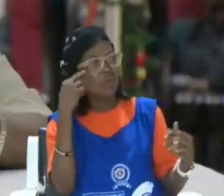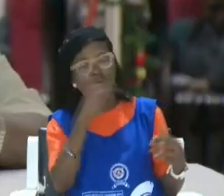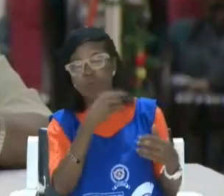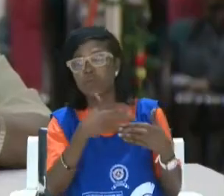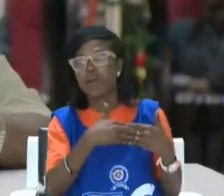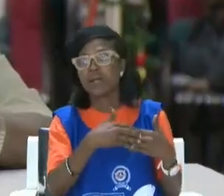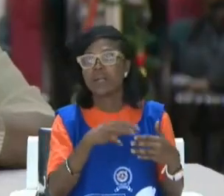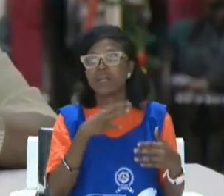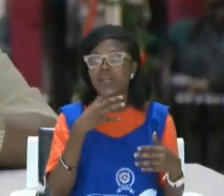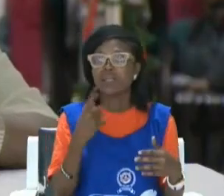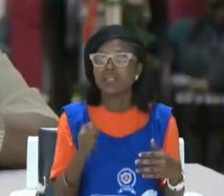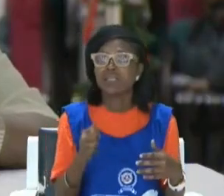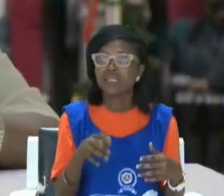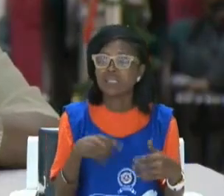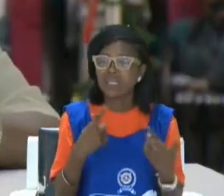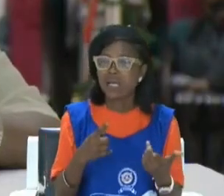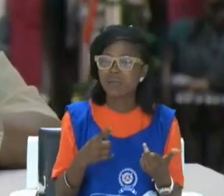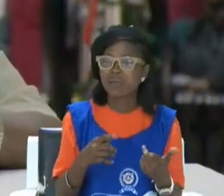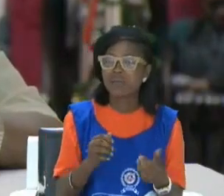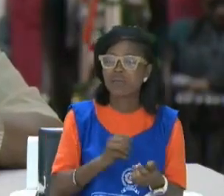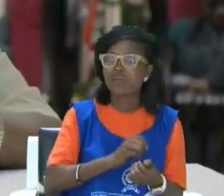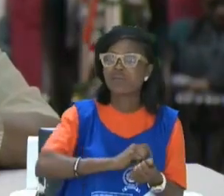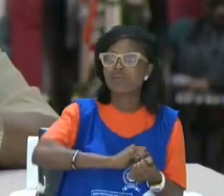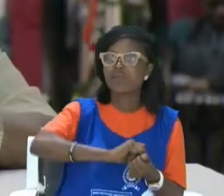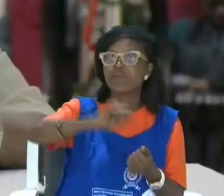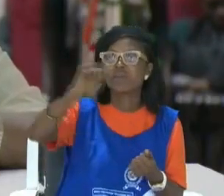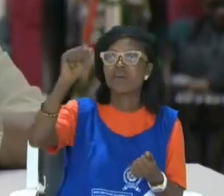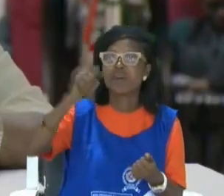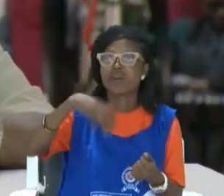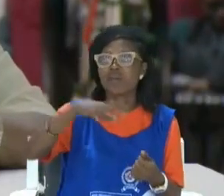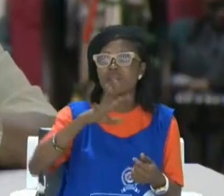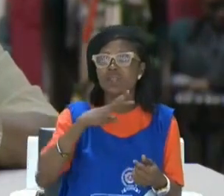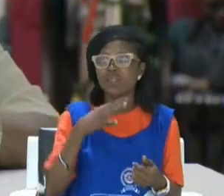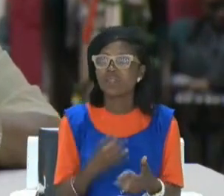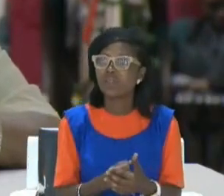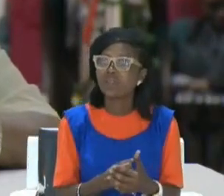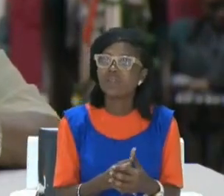far away. So he said to God, let's just continue.